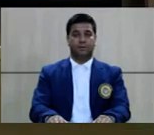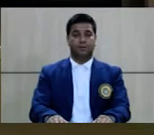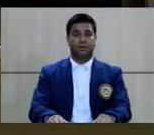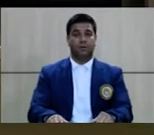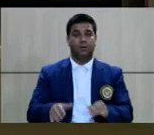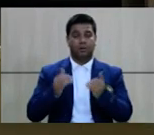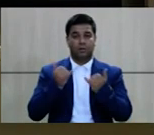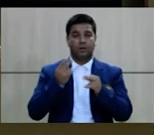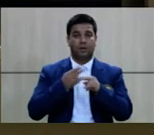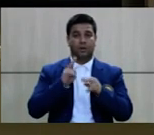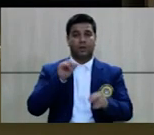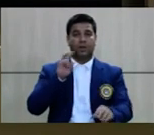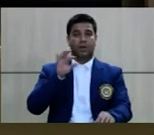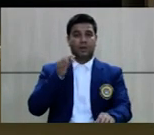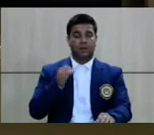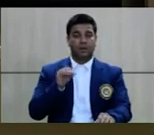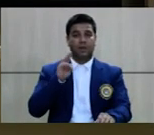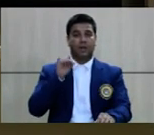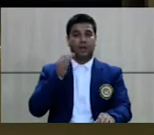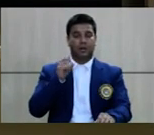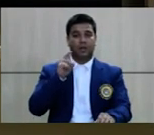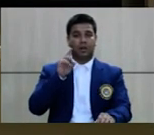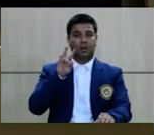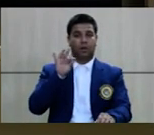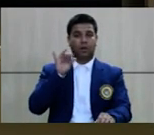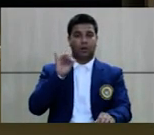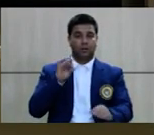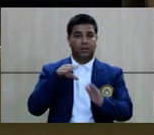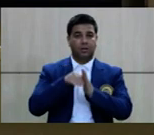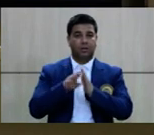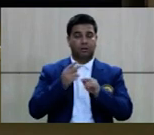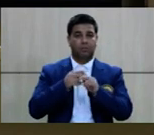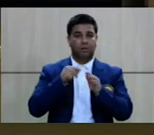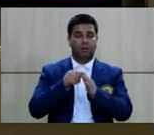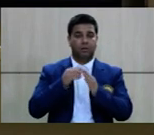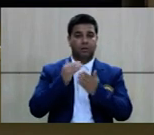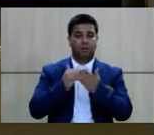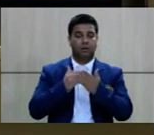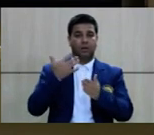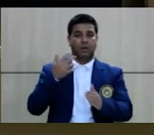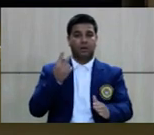Endi kaliyli o'g'itlarga kaliy xlorid kiradi, uni tarkibida oziqa miqdori